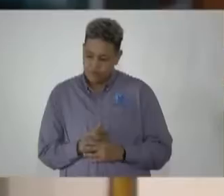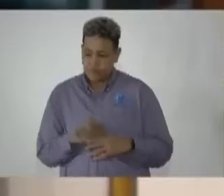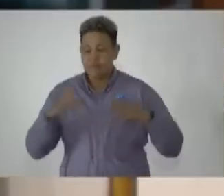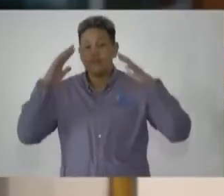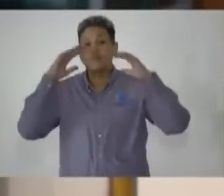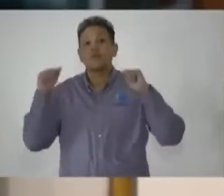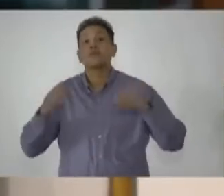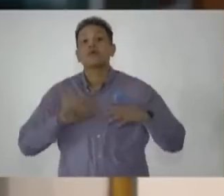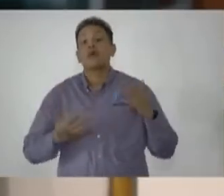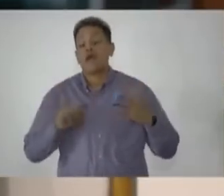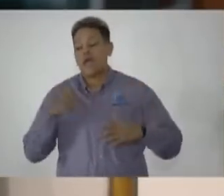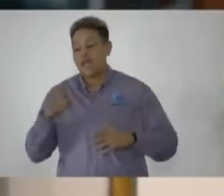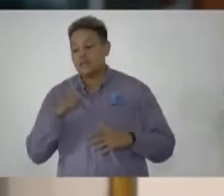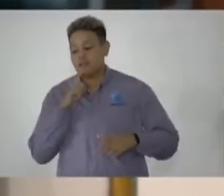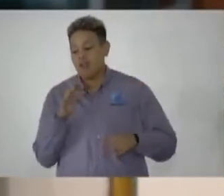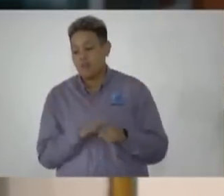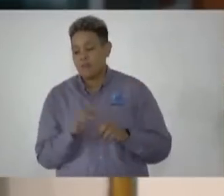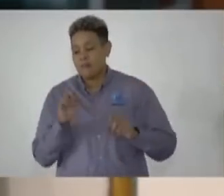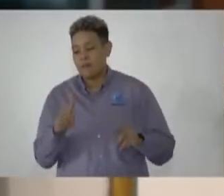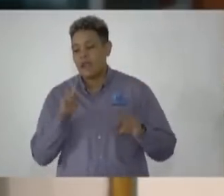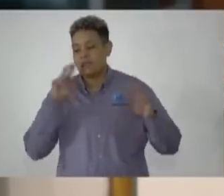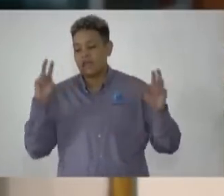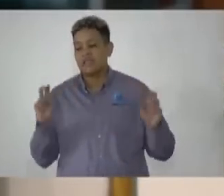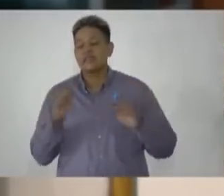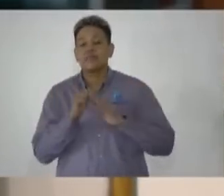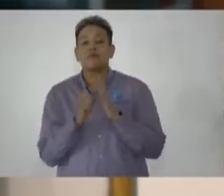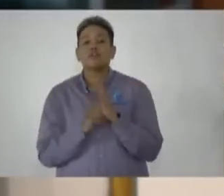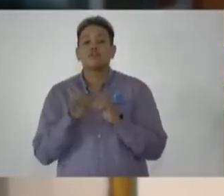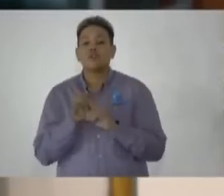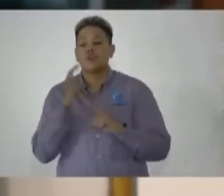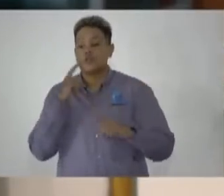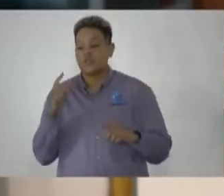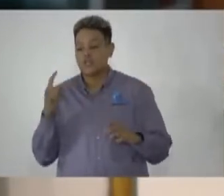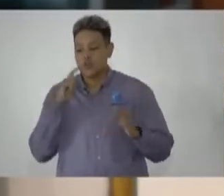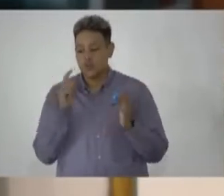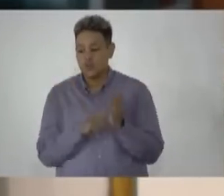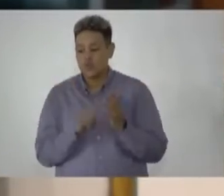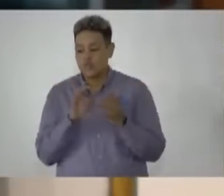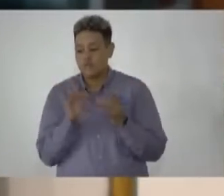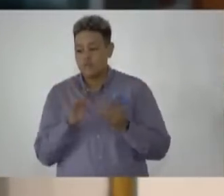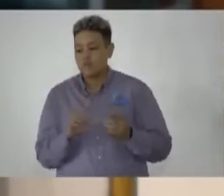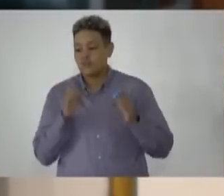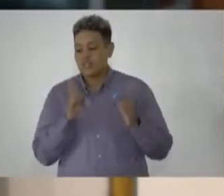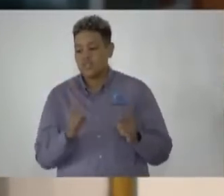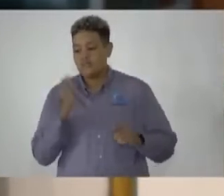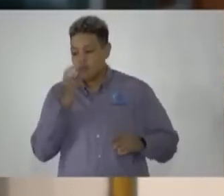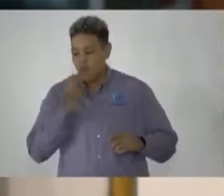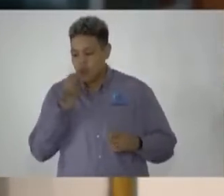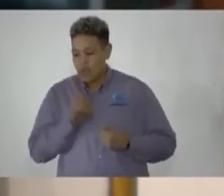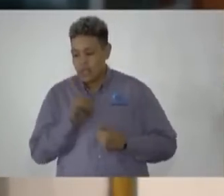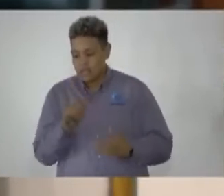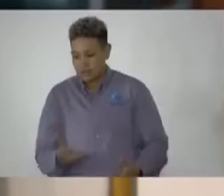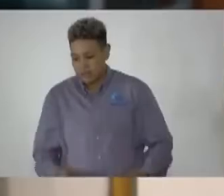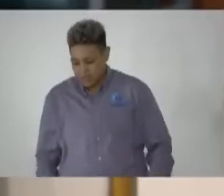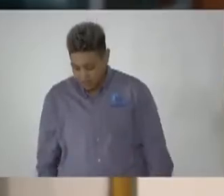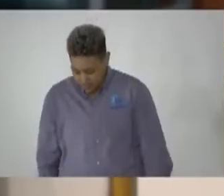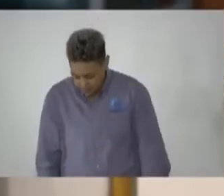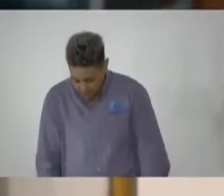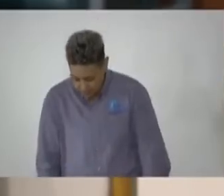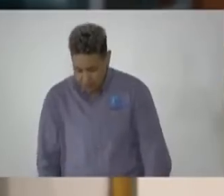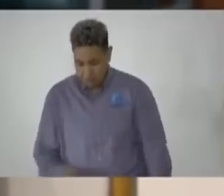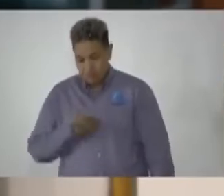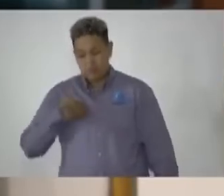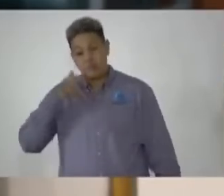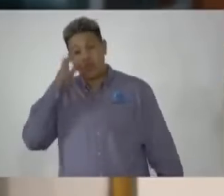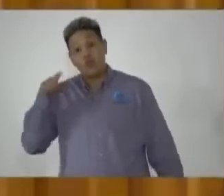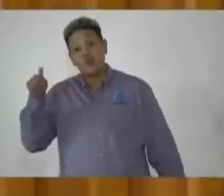Mr. President, might I ask for the recommittal of the item on the agenda at notices of motions given orally? Members would have